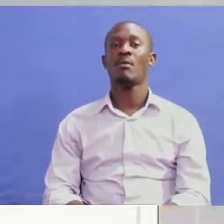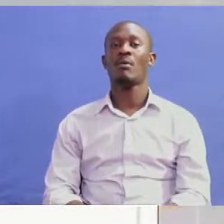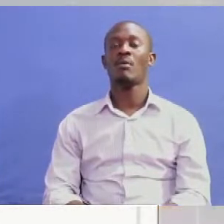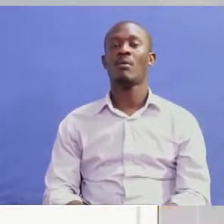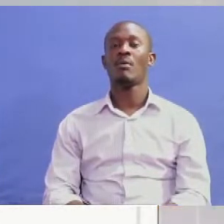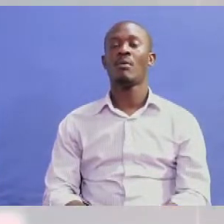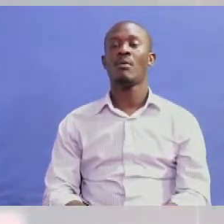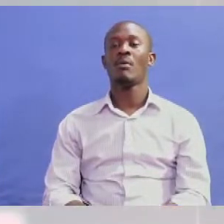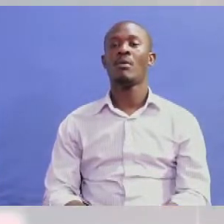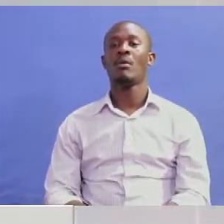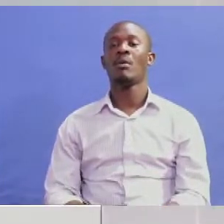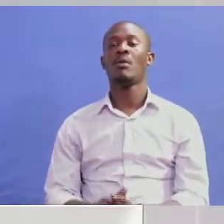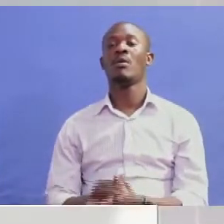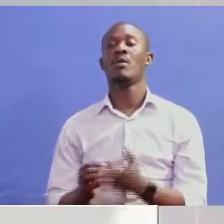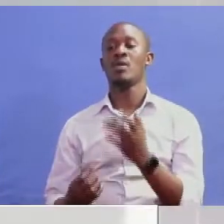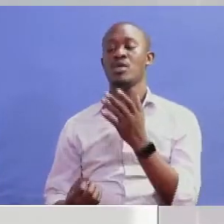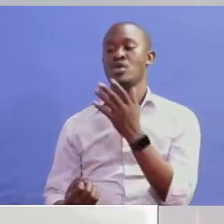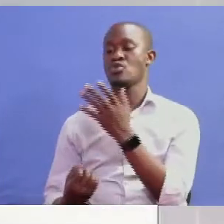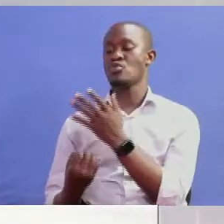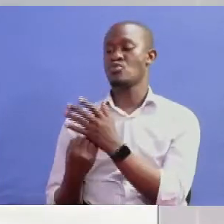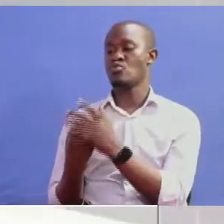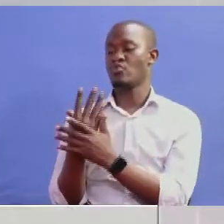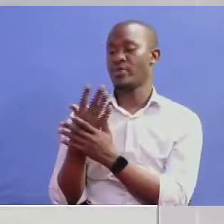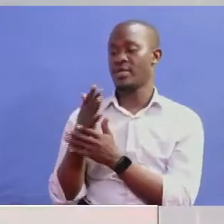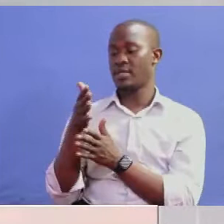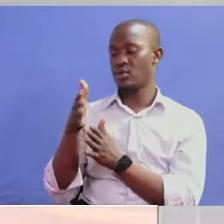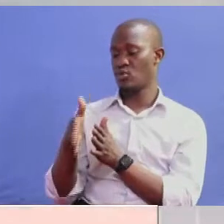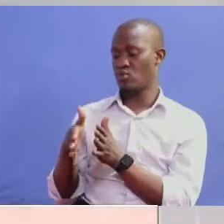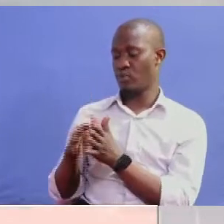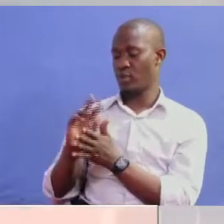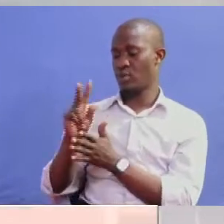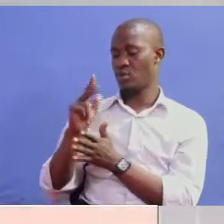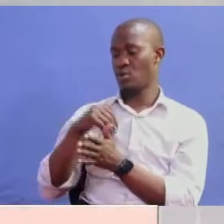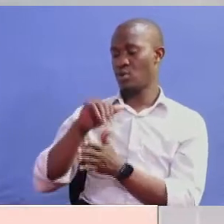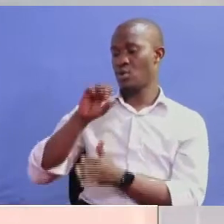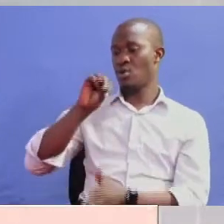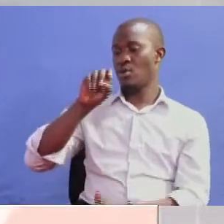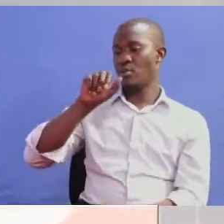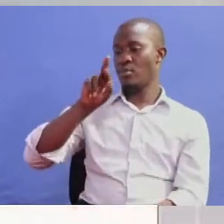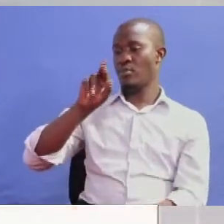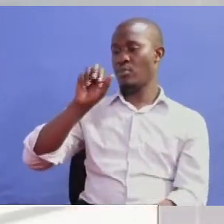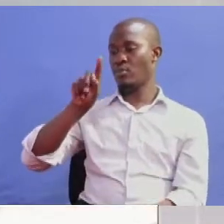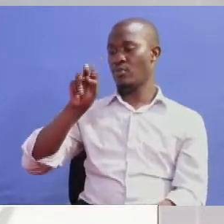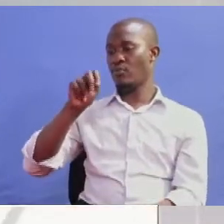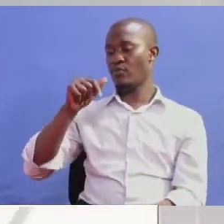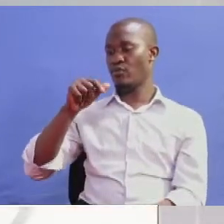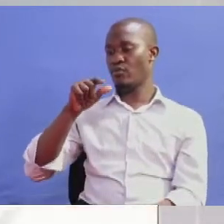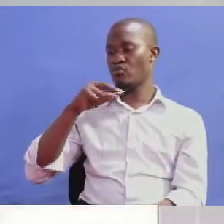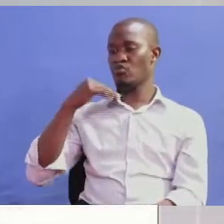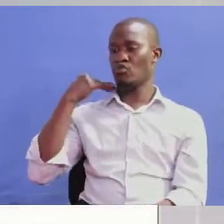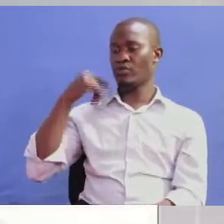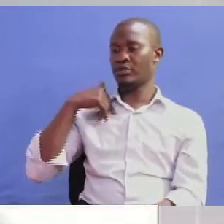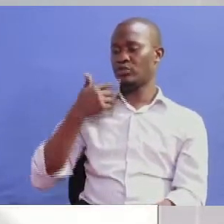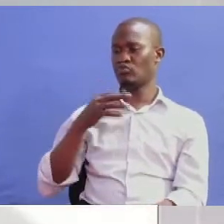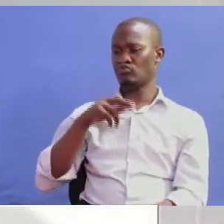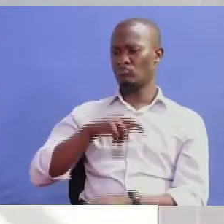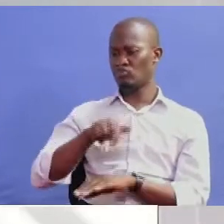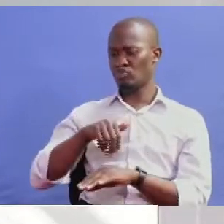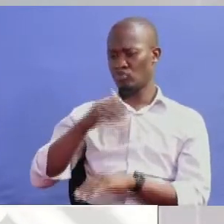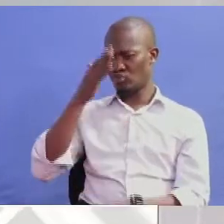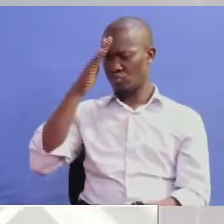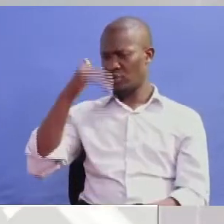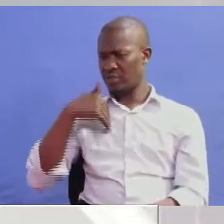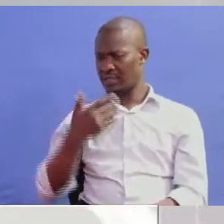Now, growing up in an impoverished neighborhood in Kenya, Mburu Wanyoike's journey from gang member to nationally recognized